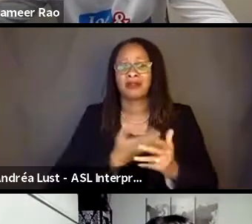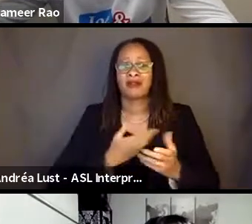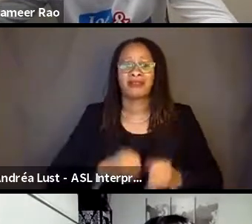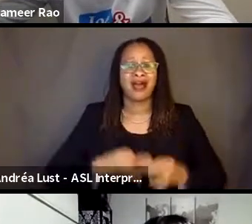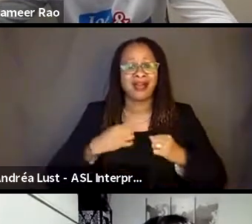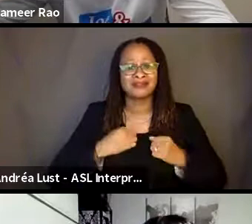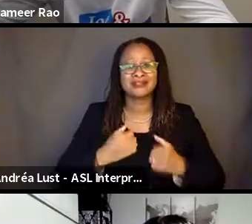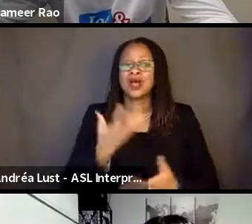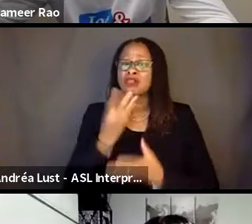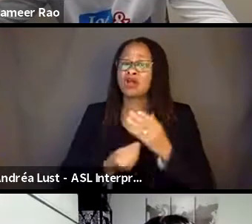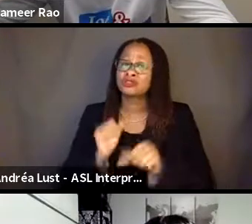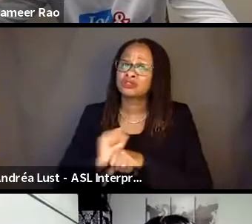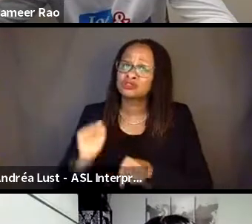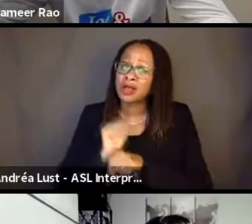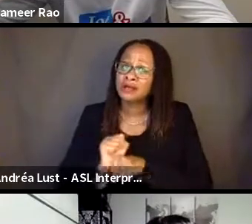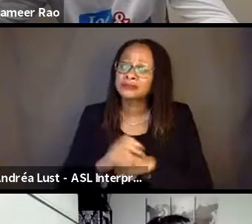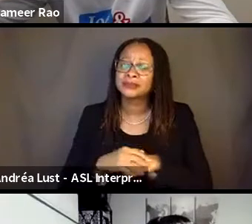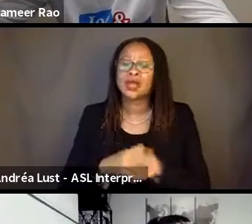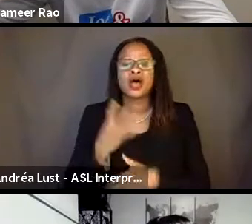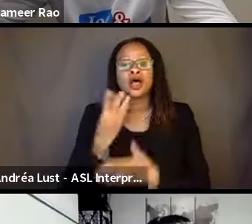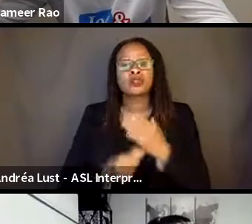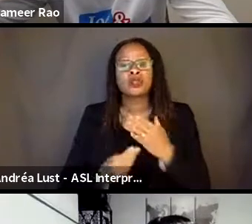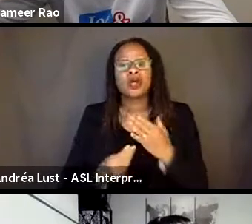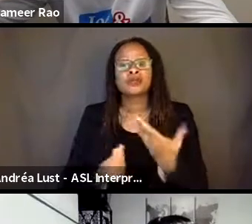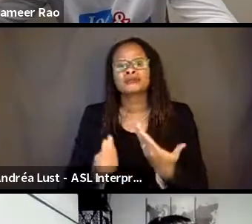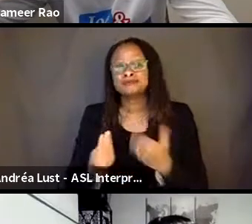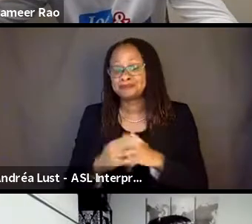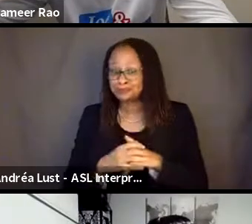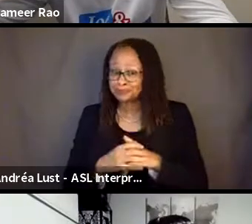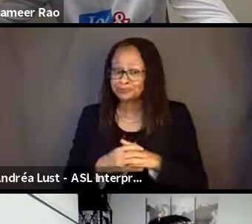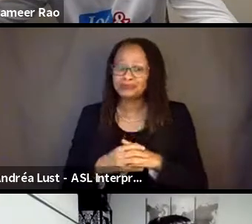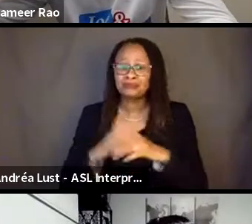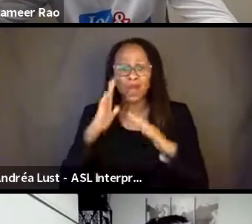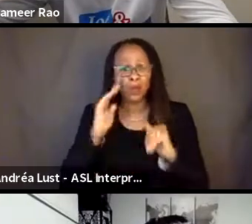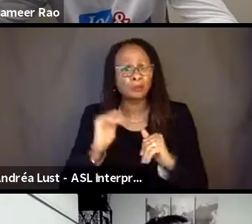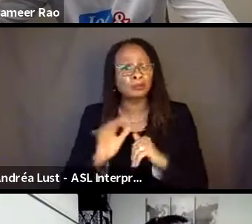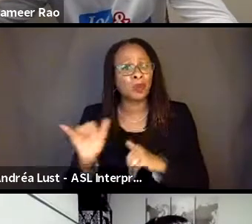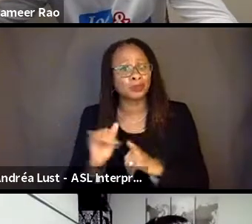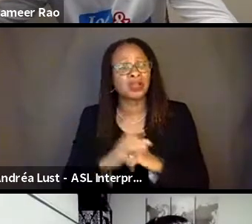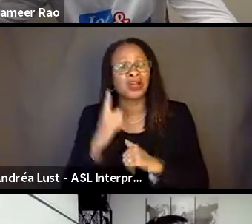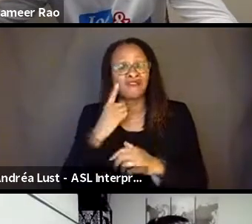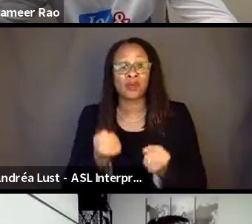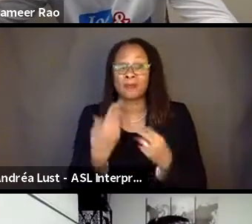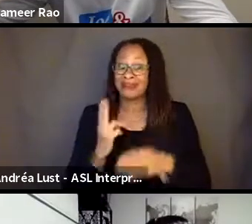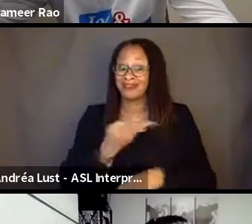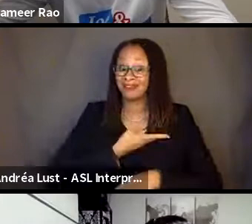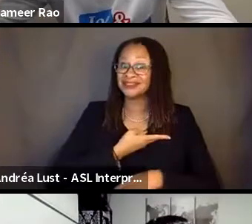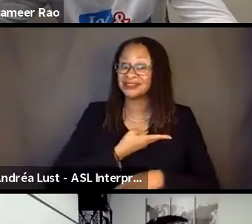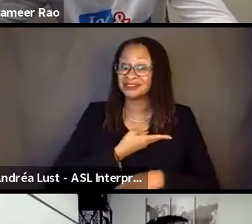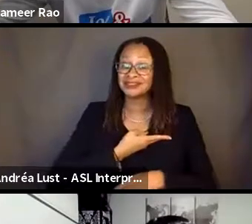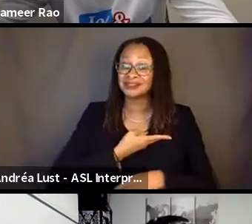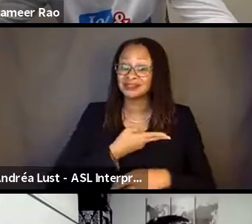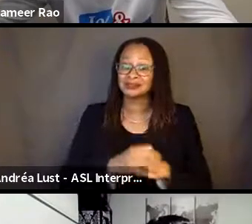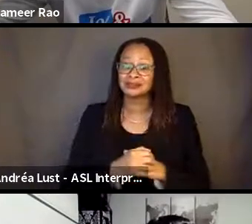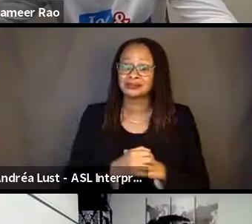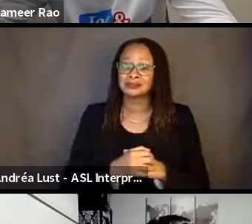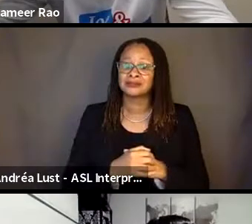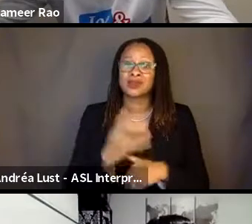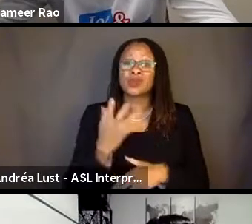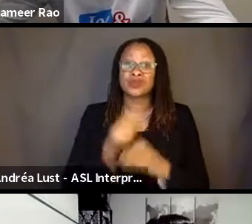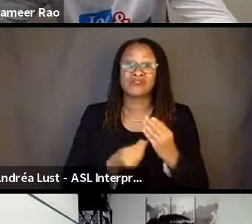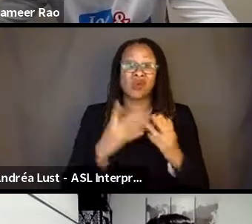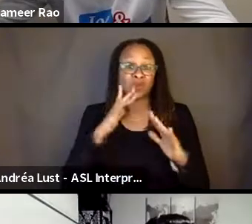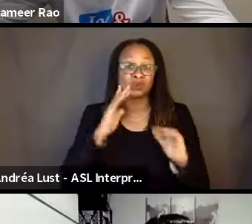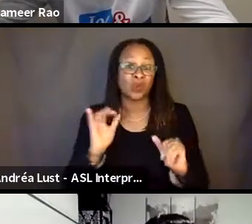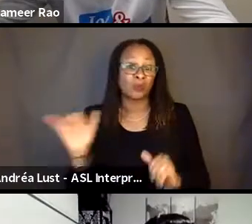lost jobs. We've lost homes. And for far too many of us, we've lost hope.